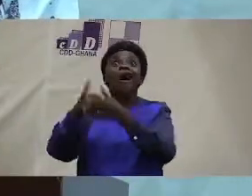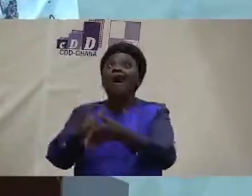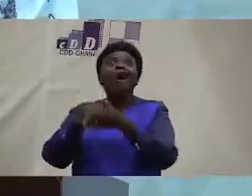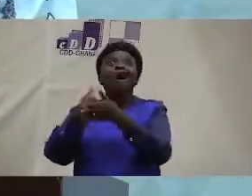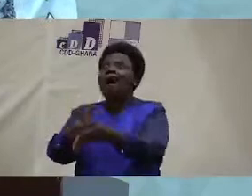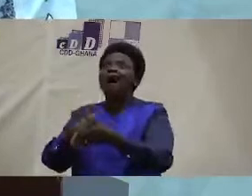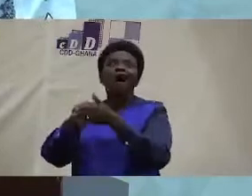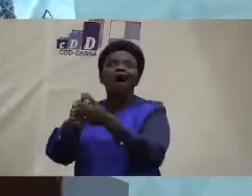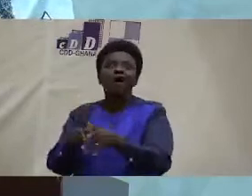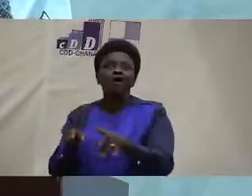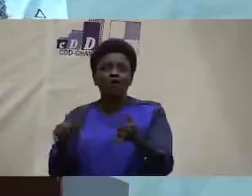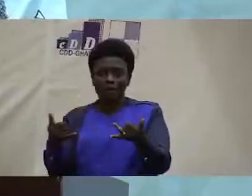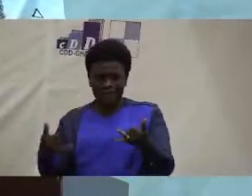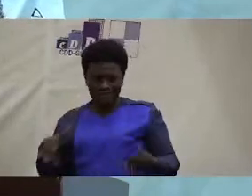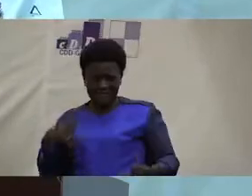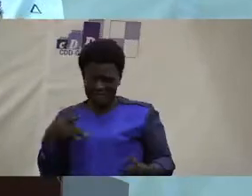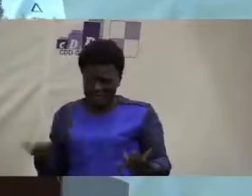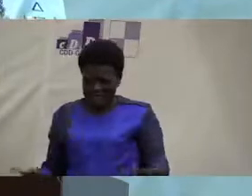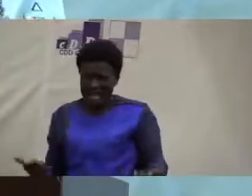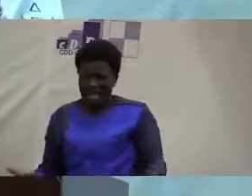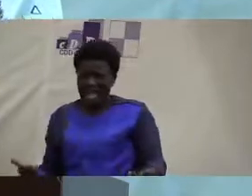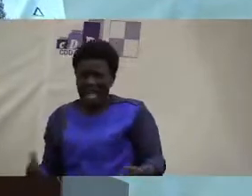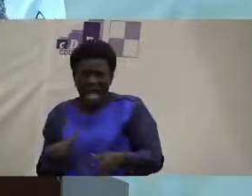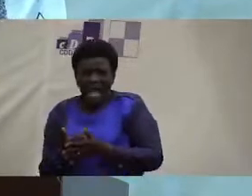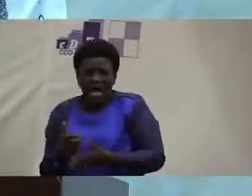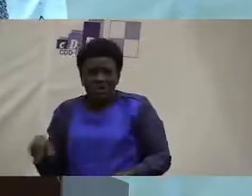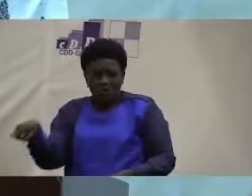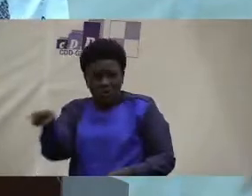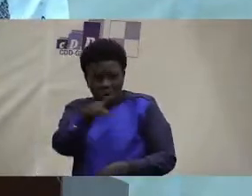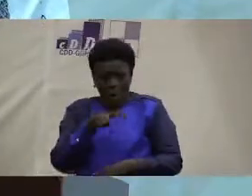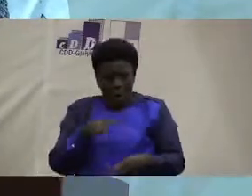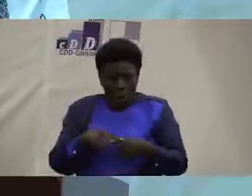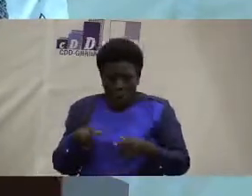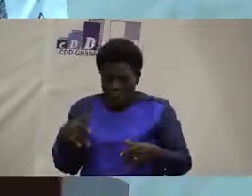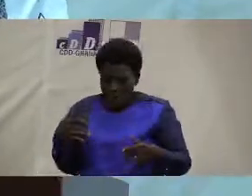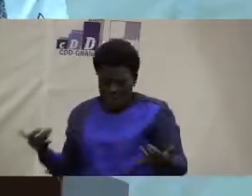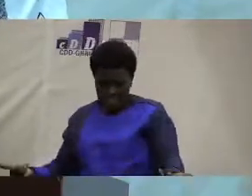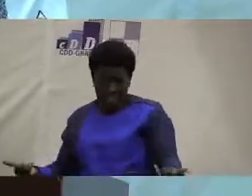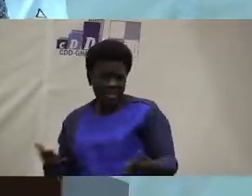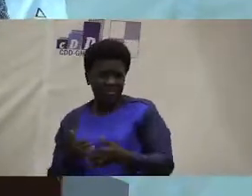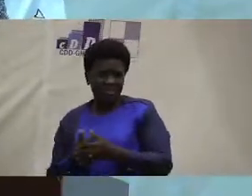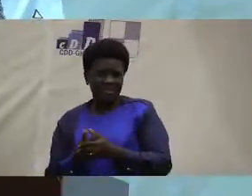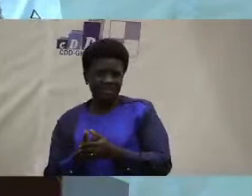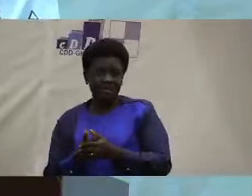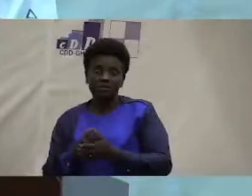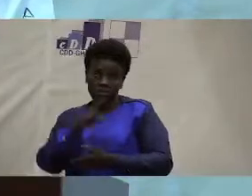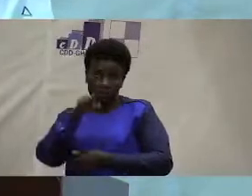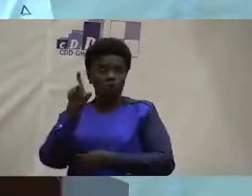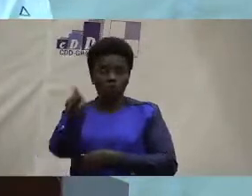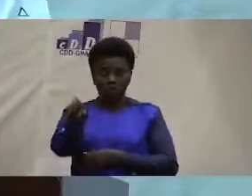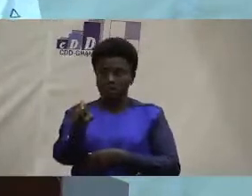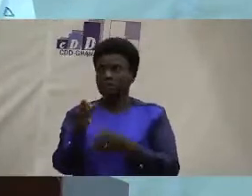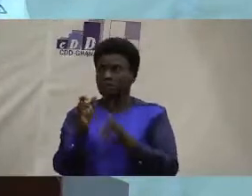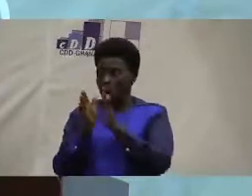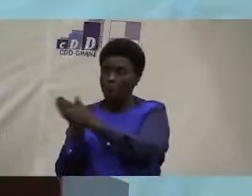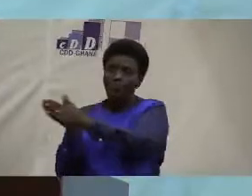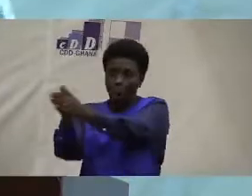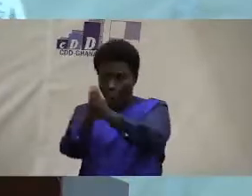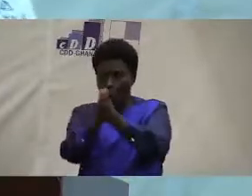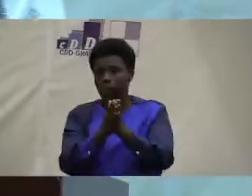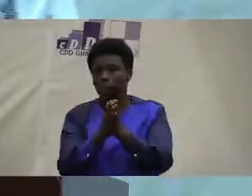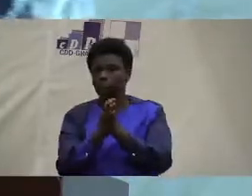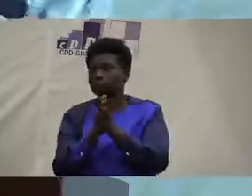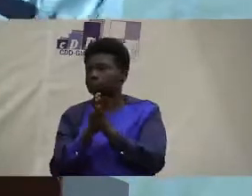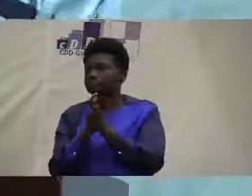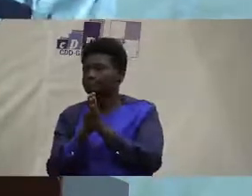fare nowadays? How do we all fare nowadays? It is a question that we should all